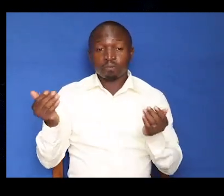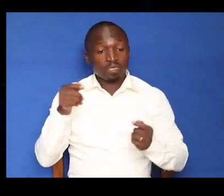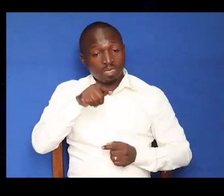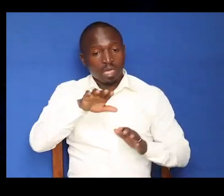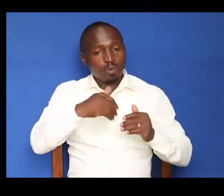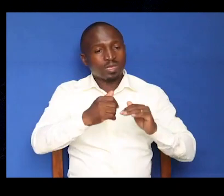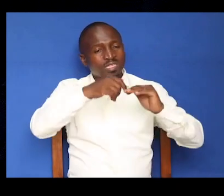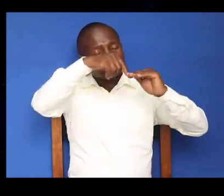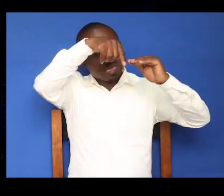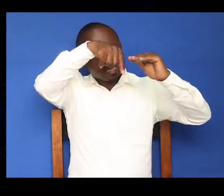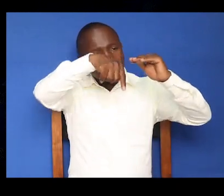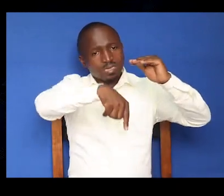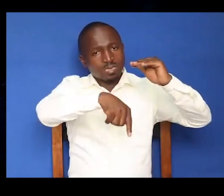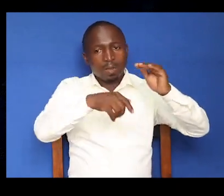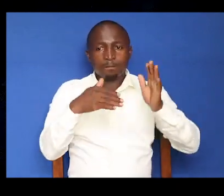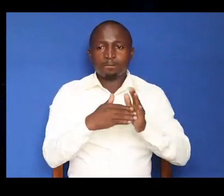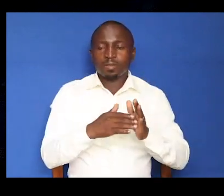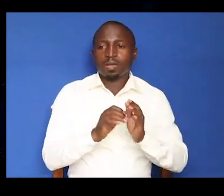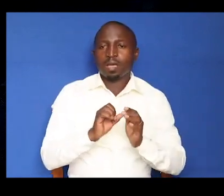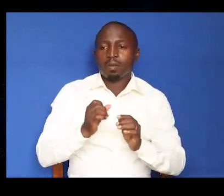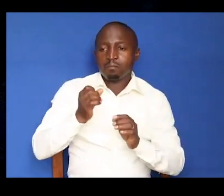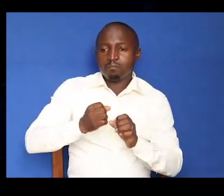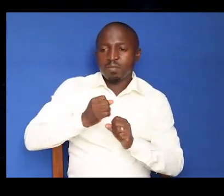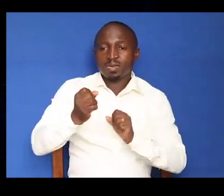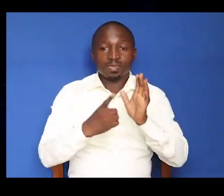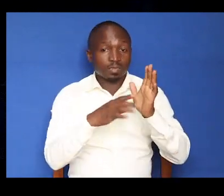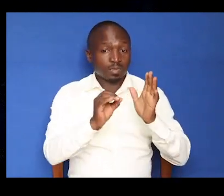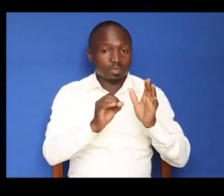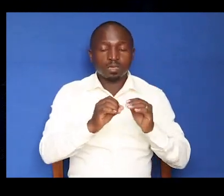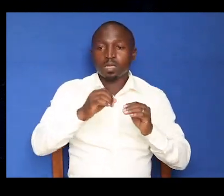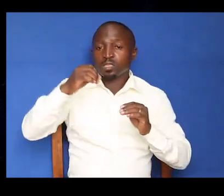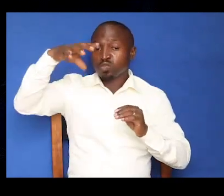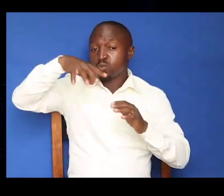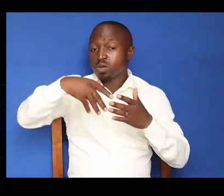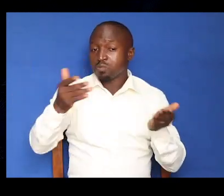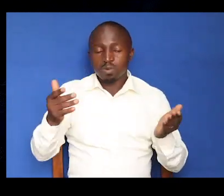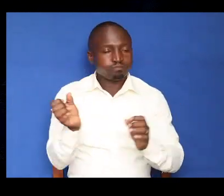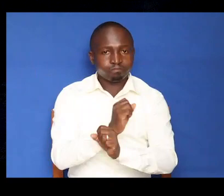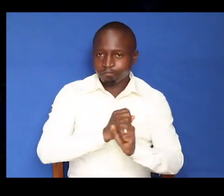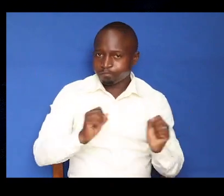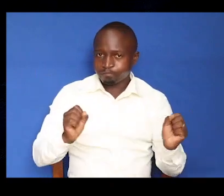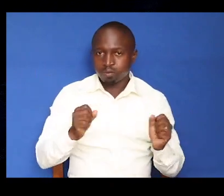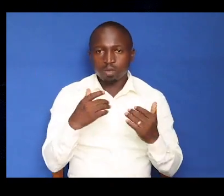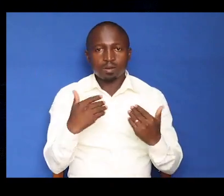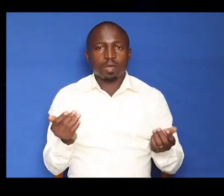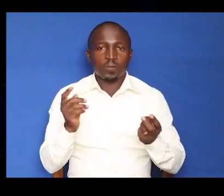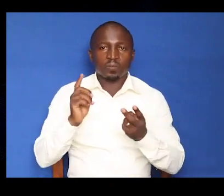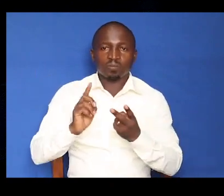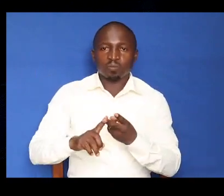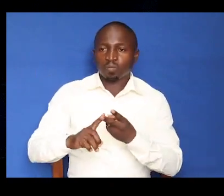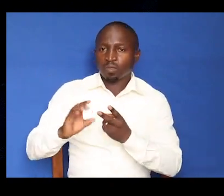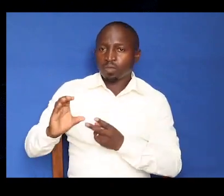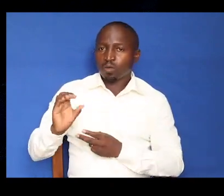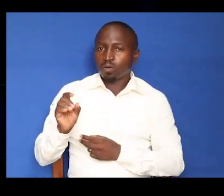much exceeding 30 to 60 meter because of lack of sunlight. It means by that